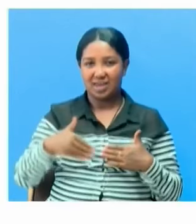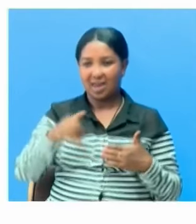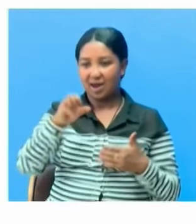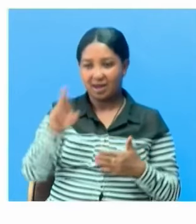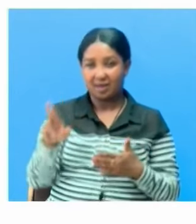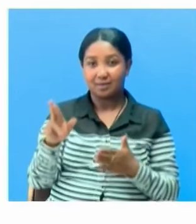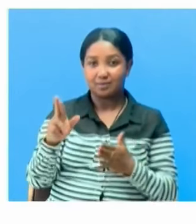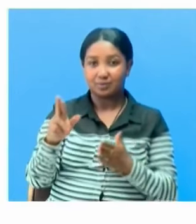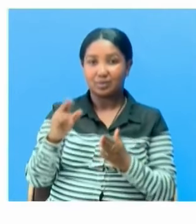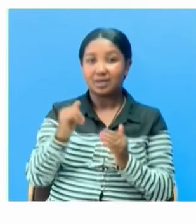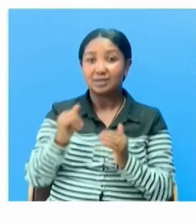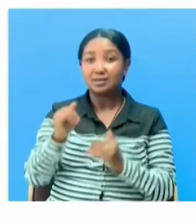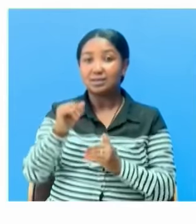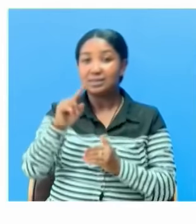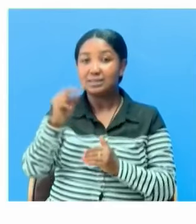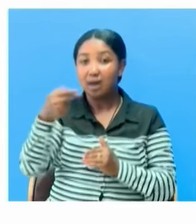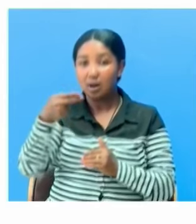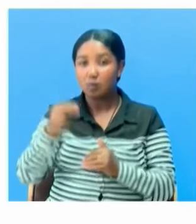Younger than